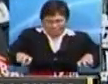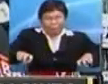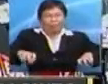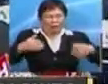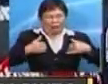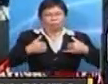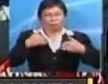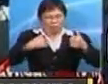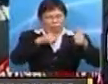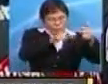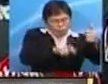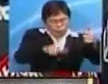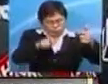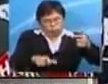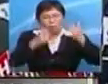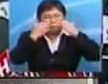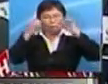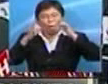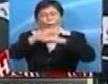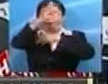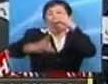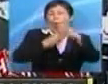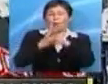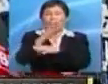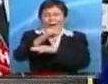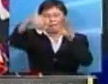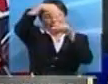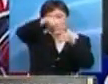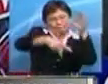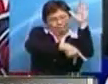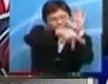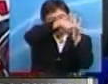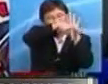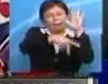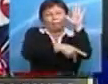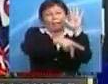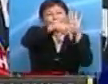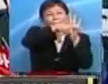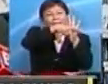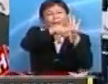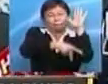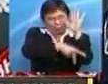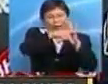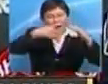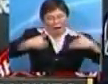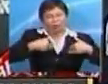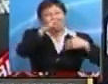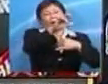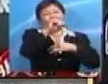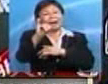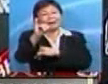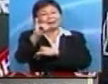all the experts around the world. In Parliament recently, we were debating either to have a Royal